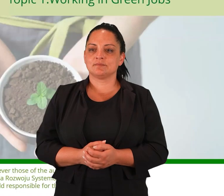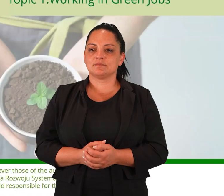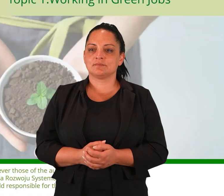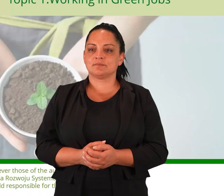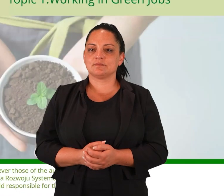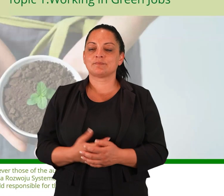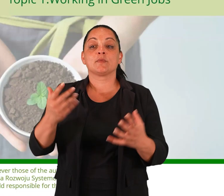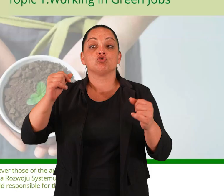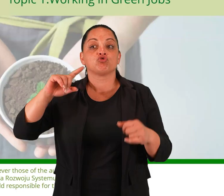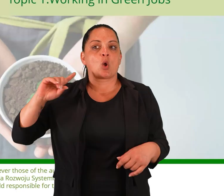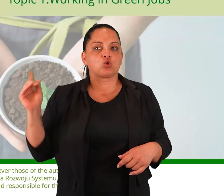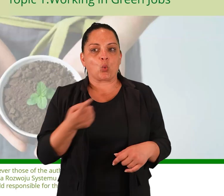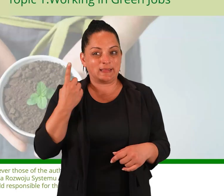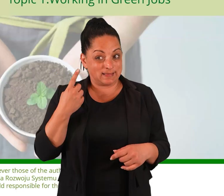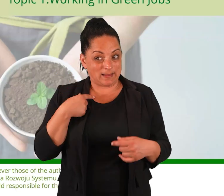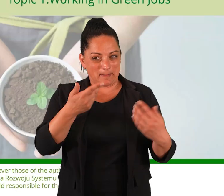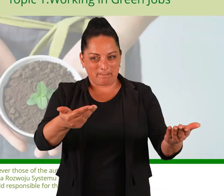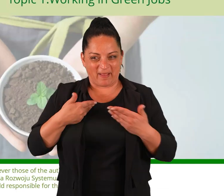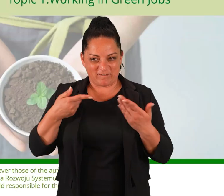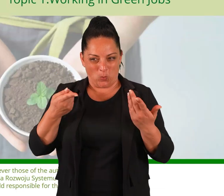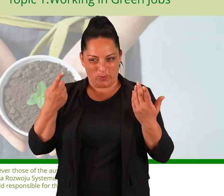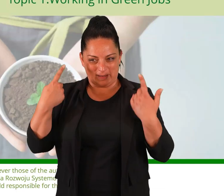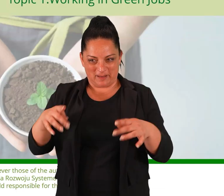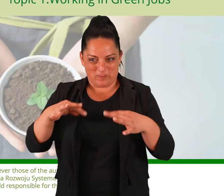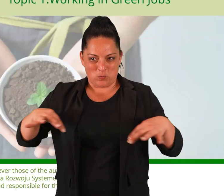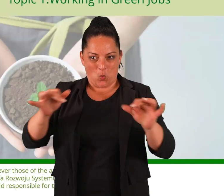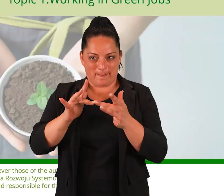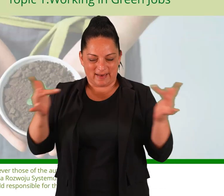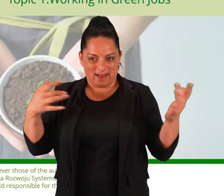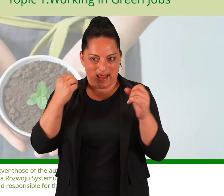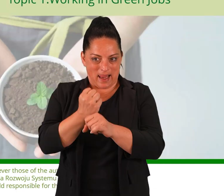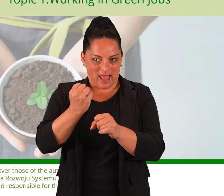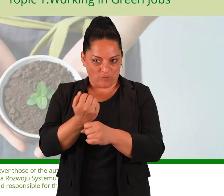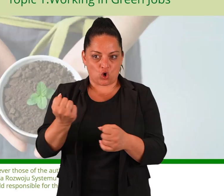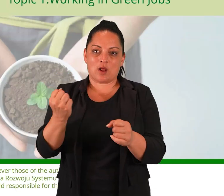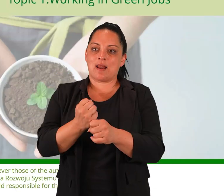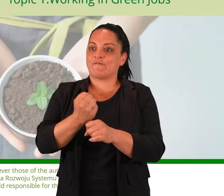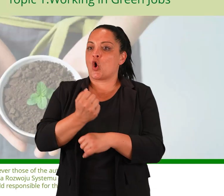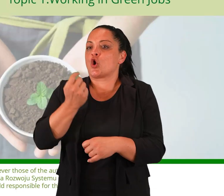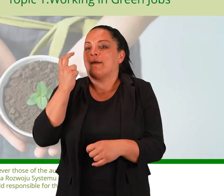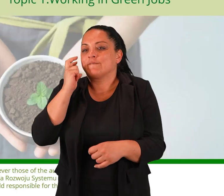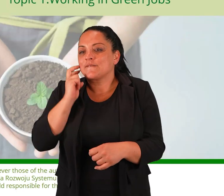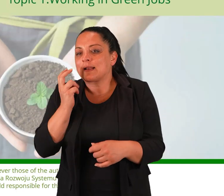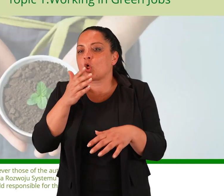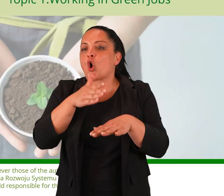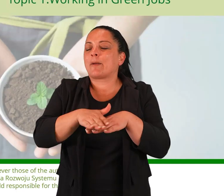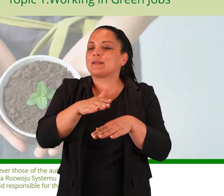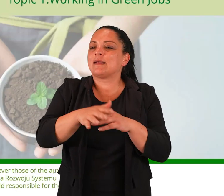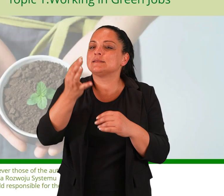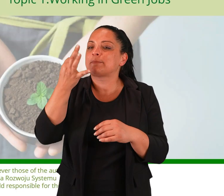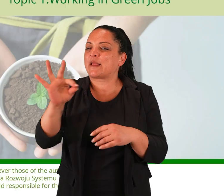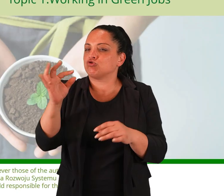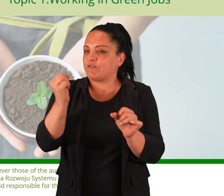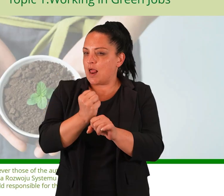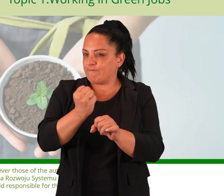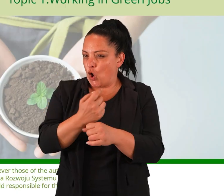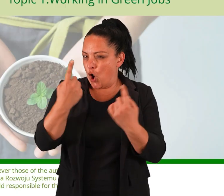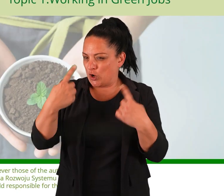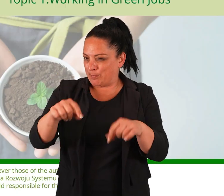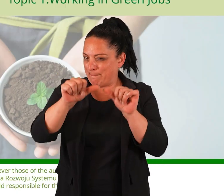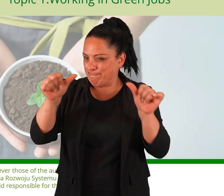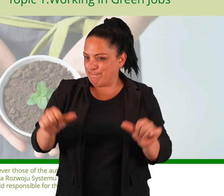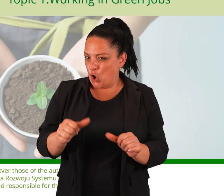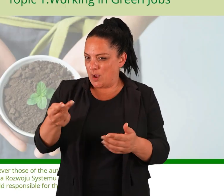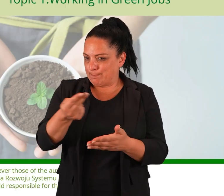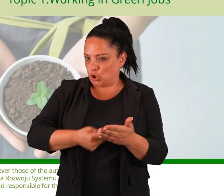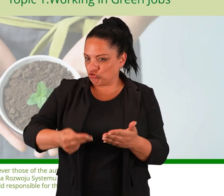Hello everyone, welcome to this webinar on working in green jobs, part of the job-specific skills module of Green Skills